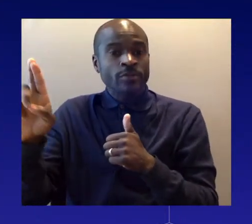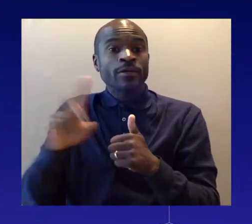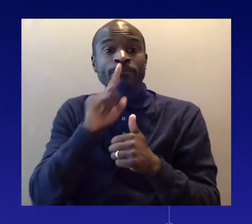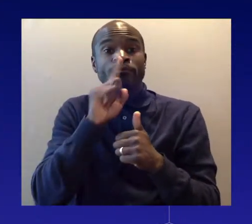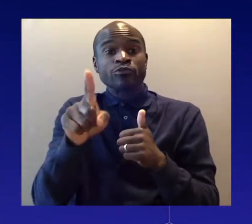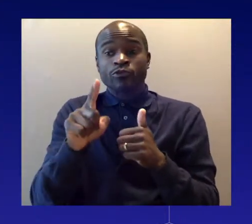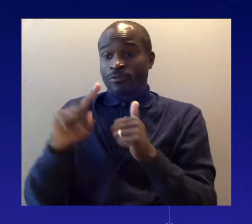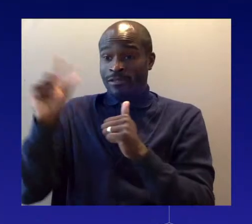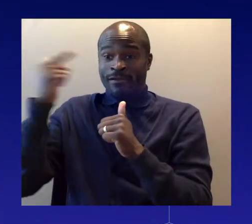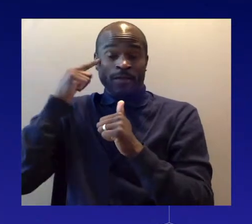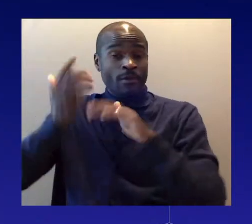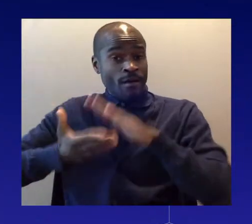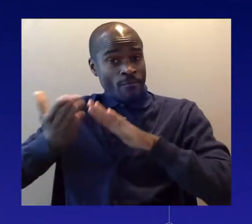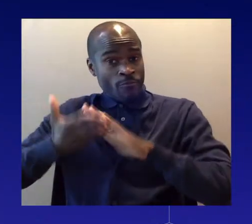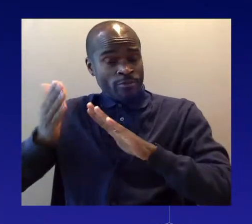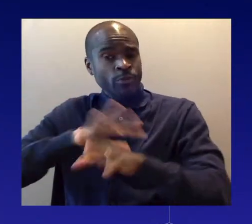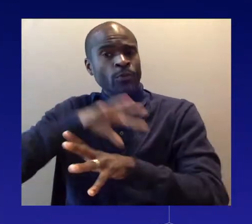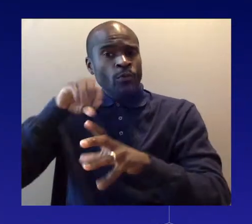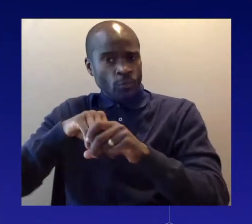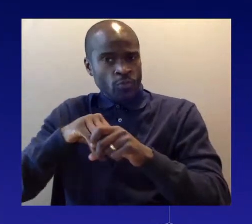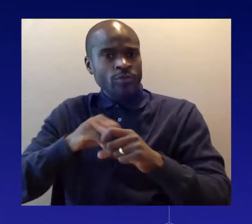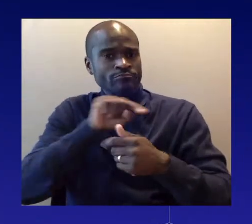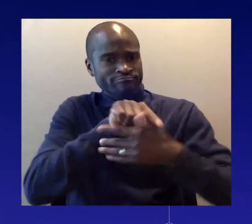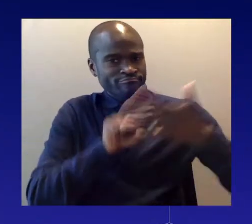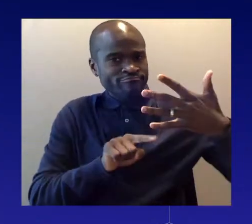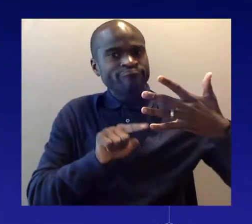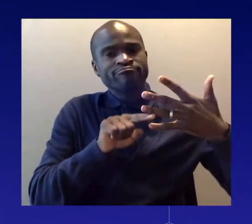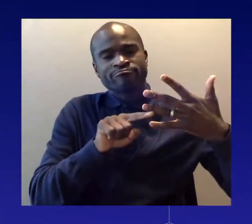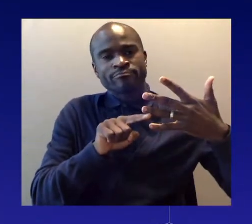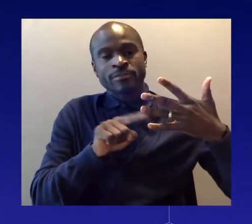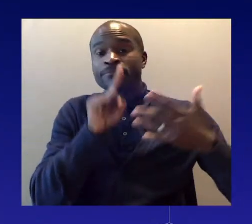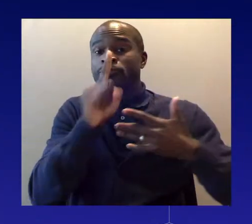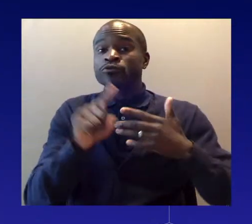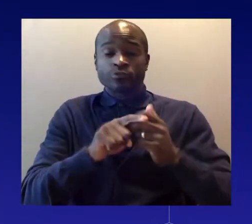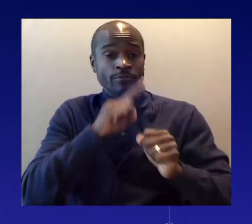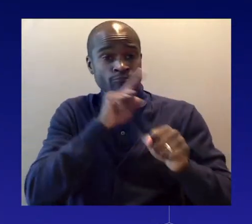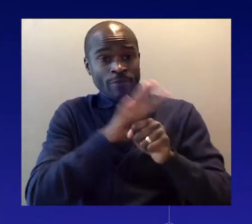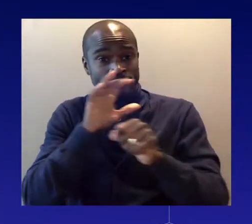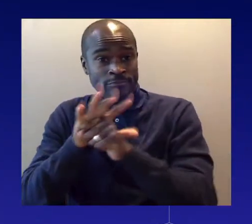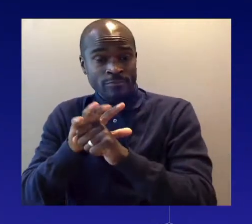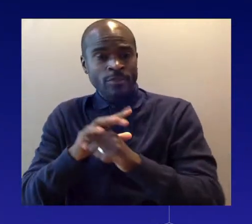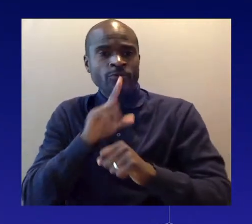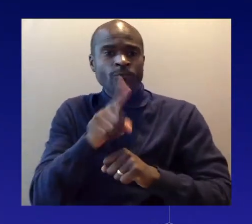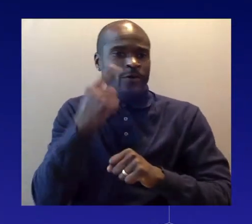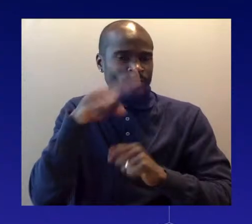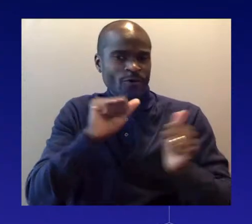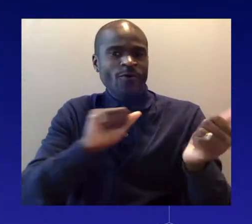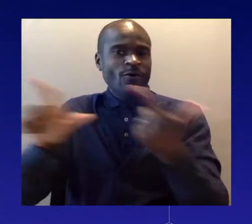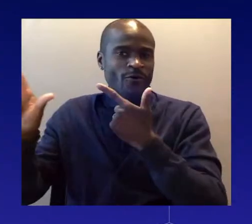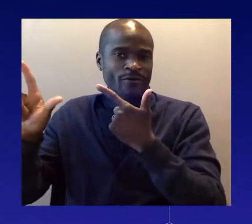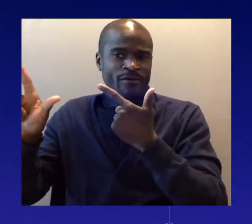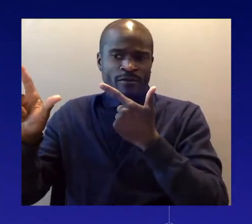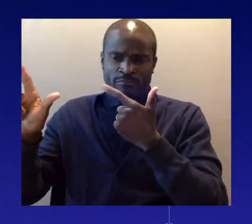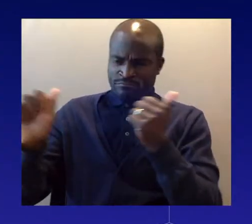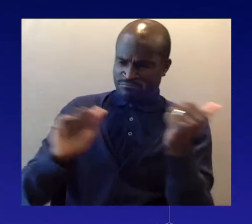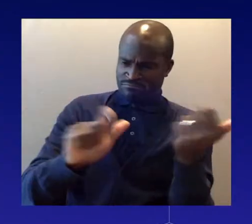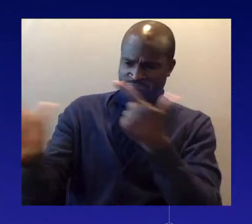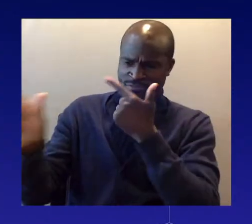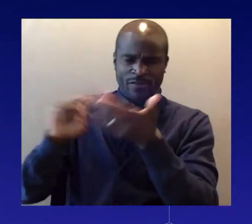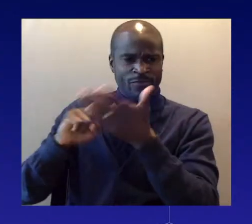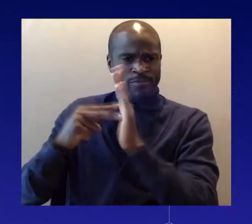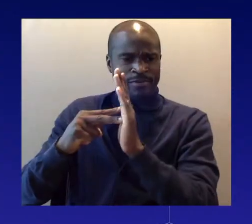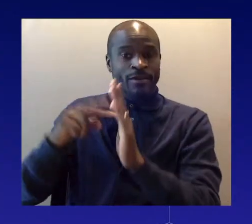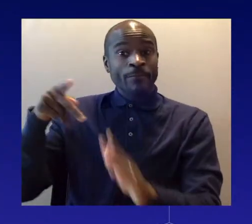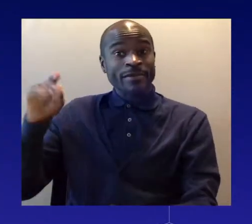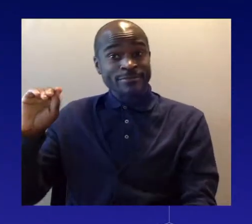the work to make the promise of America real for everyone. Everyone includes communities of color, tribal